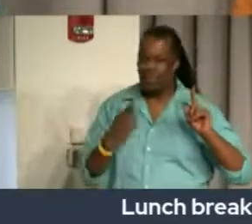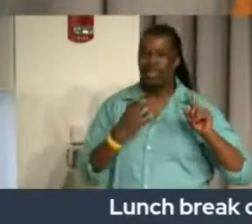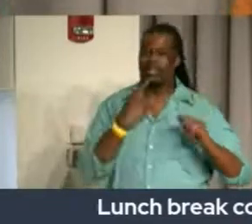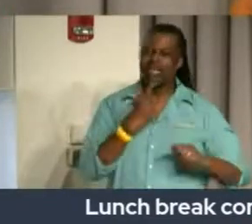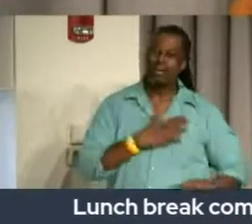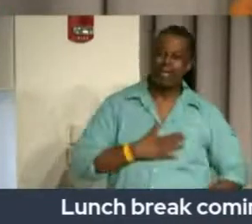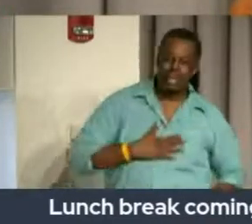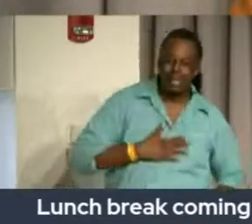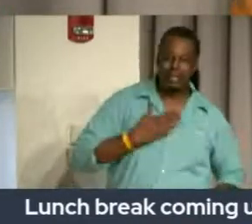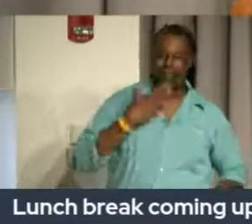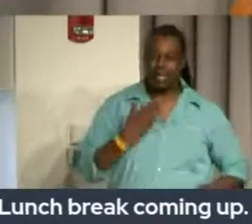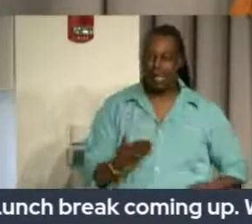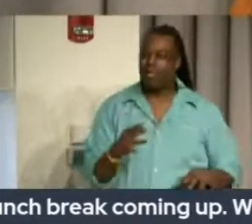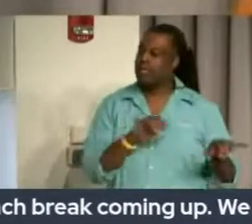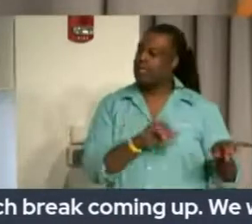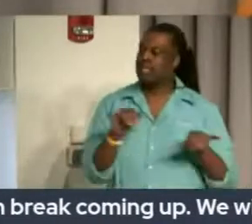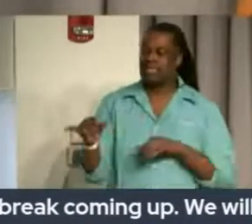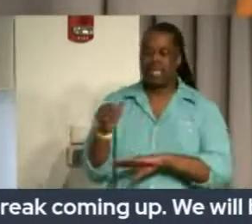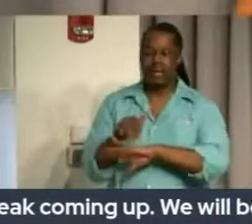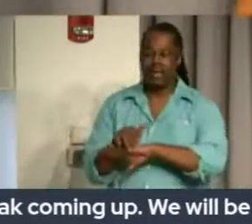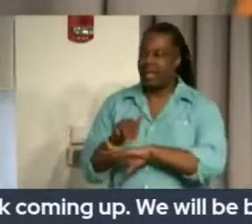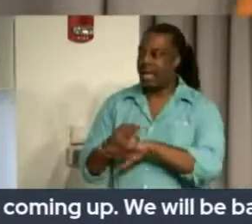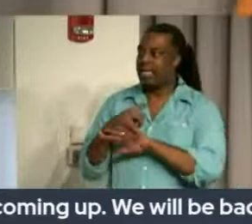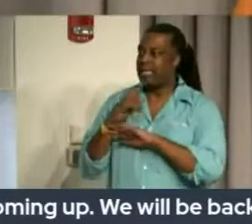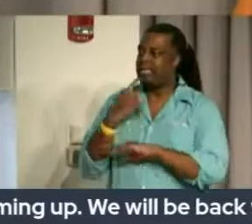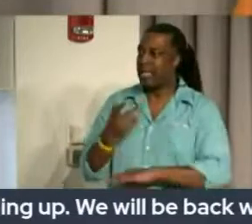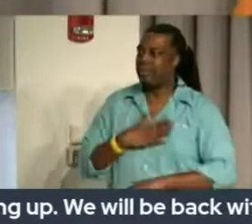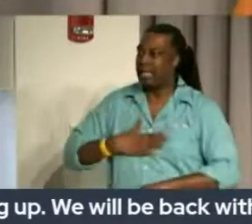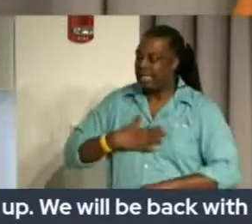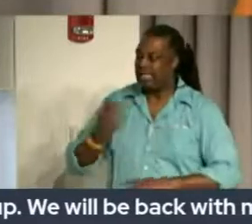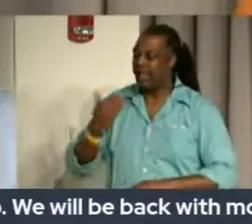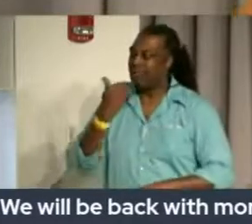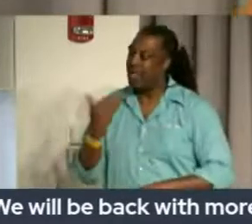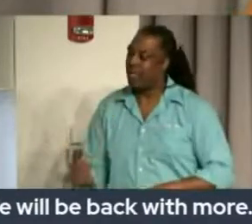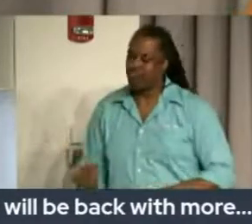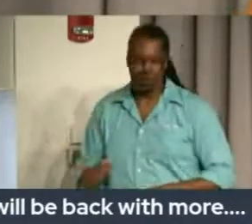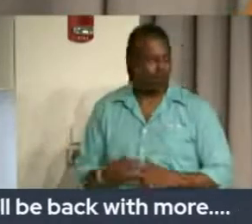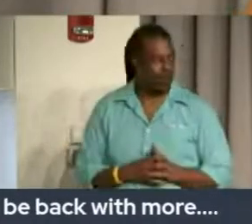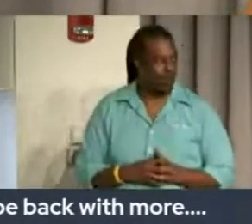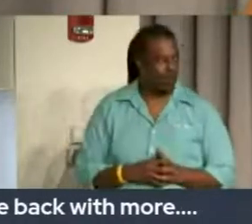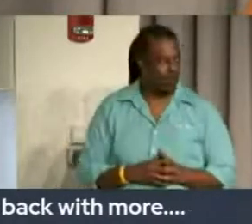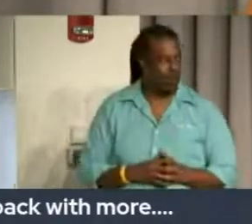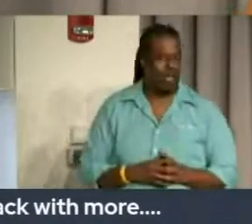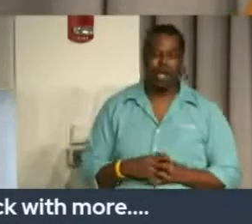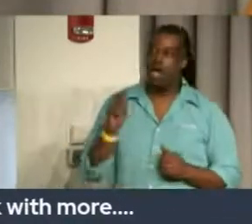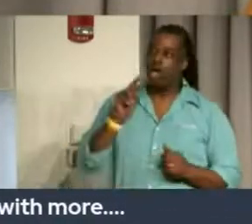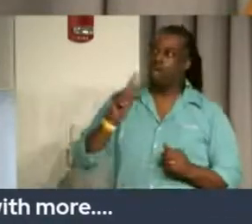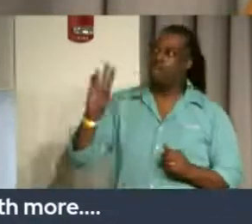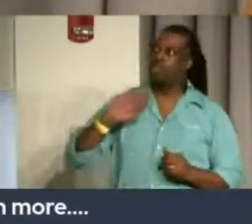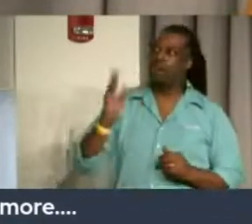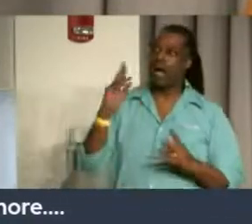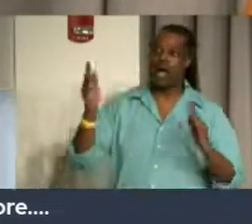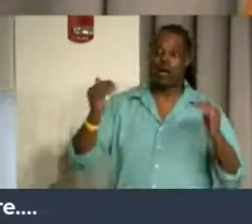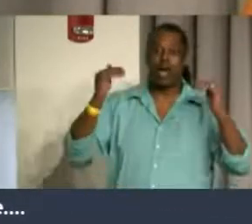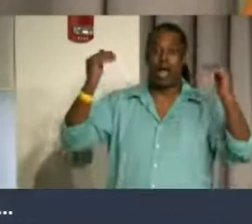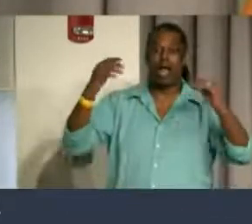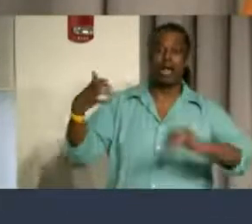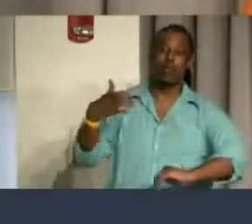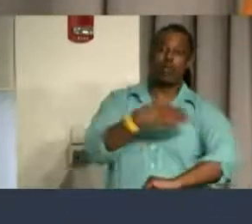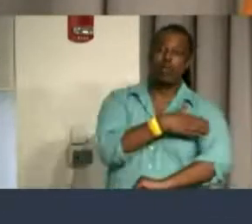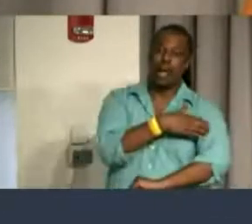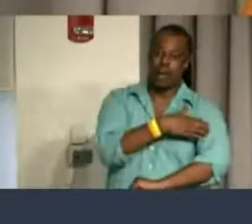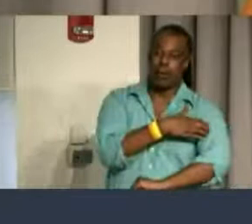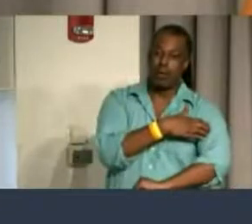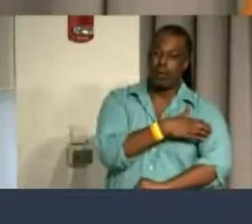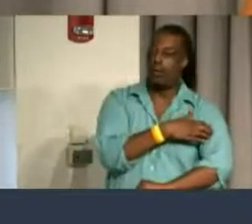you. Same thing at night, say please and thank you, you know. Look to a higher power. We believe in a God, one